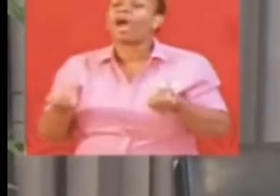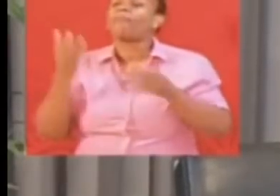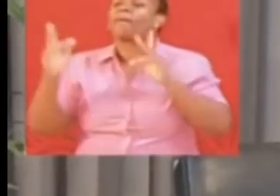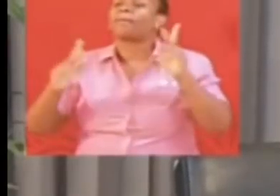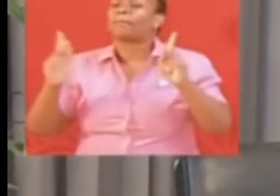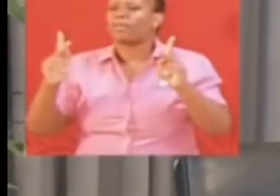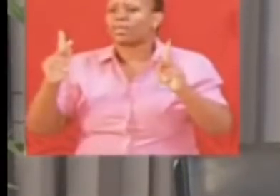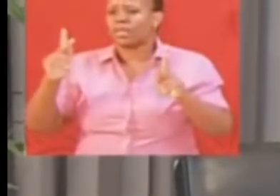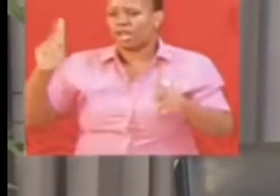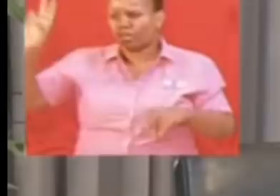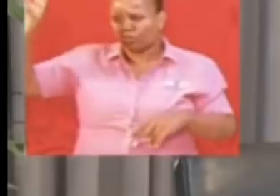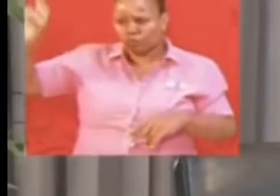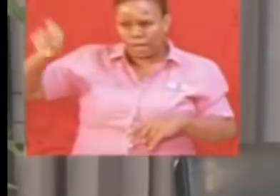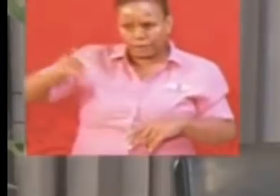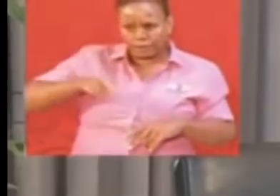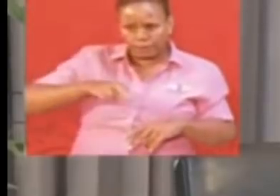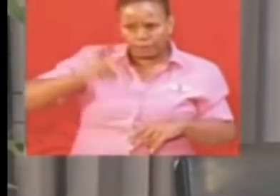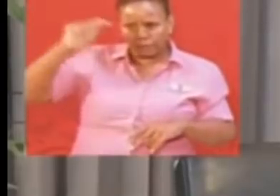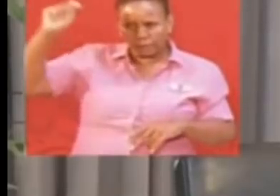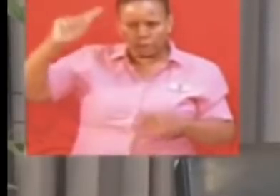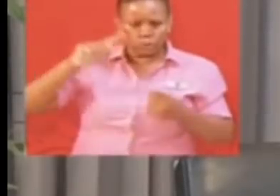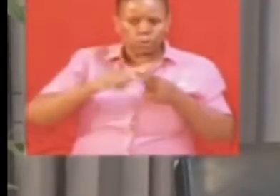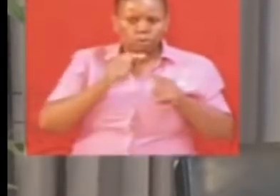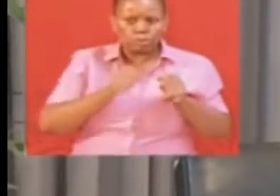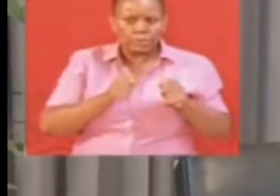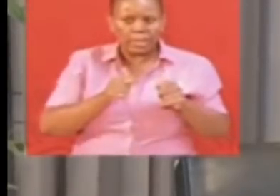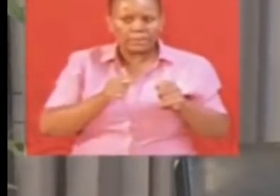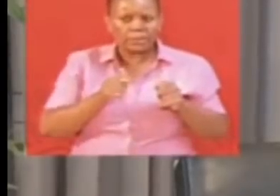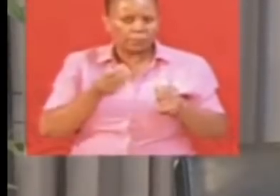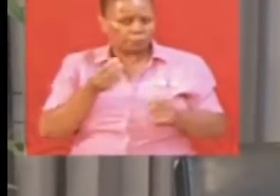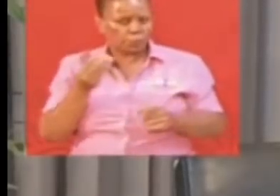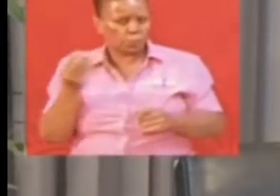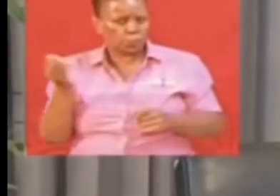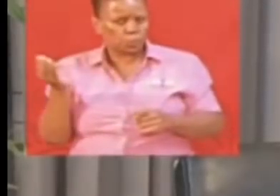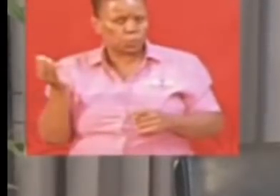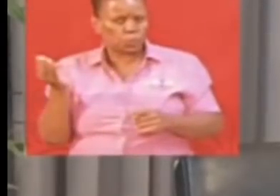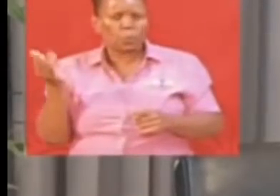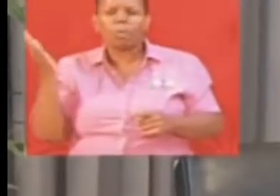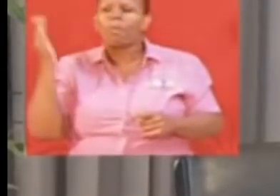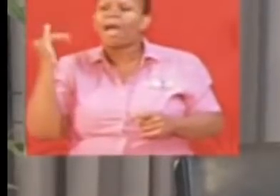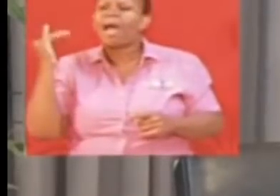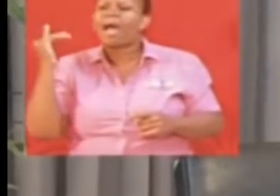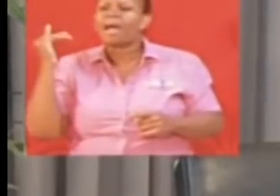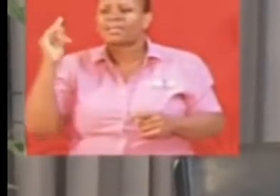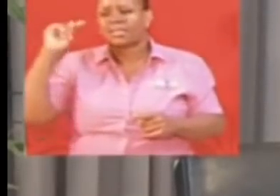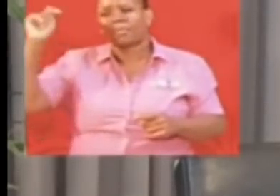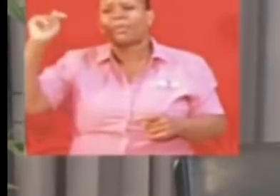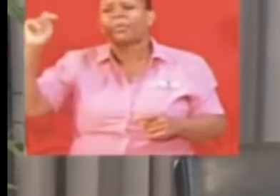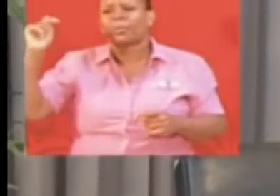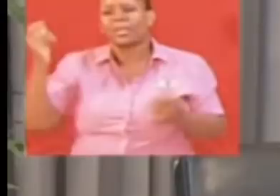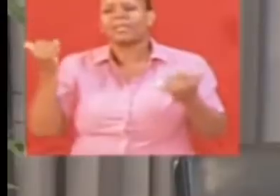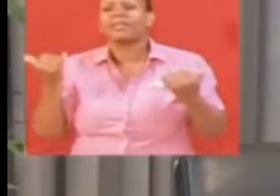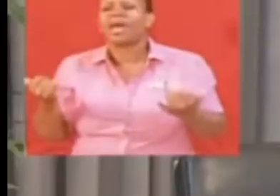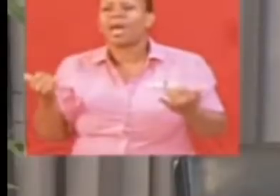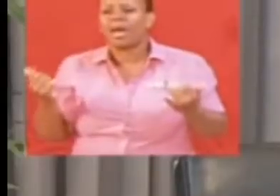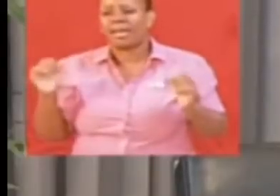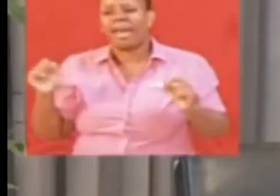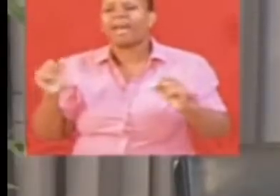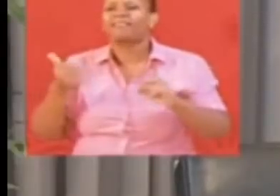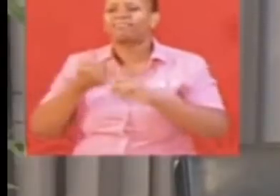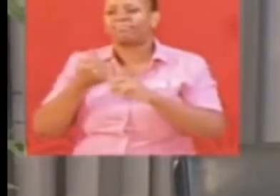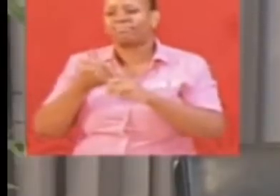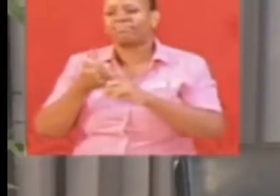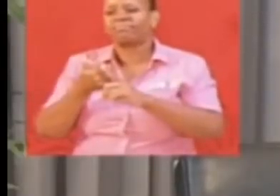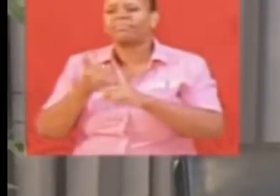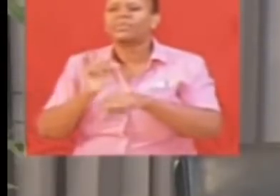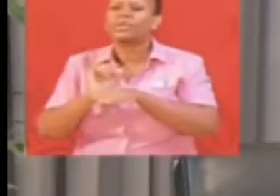now very little, because Tobago now has the capacity to treat their patients in-house by way of their ICU, HDU, and hospital